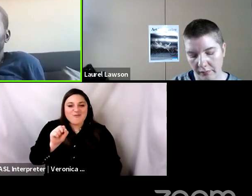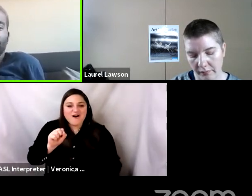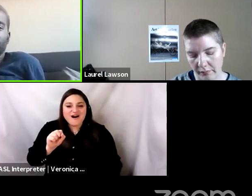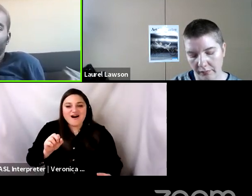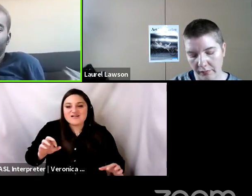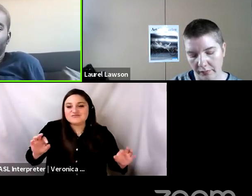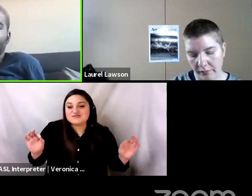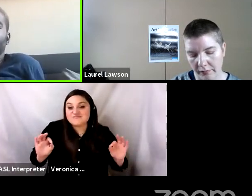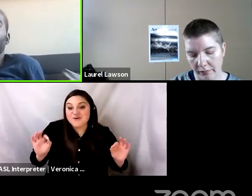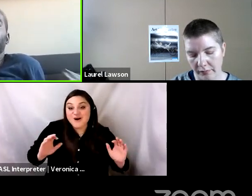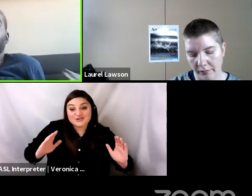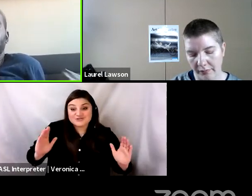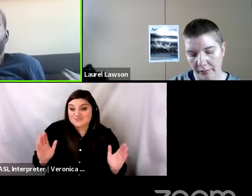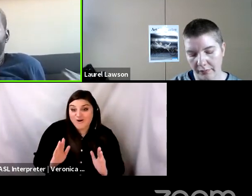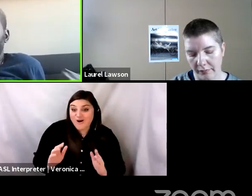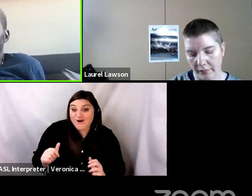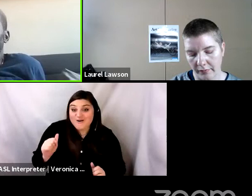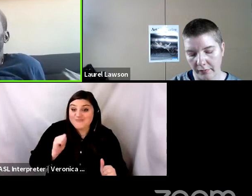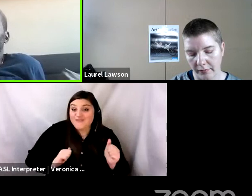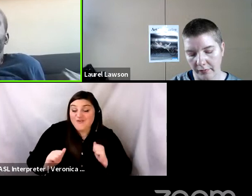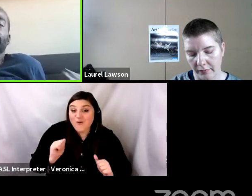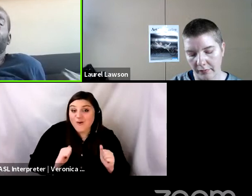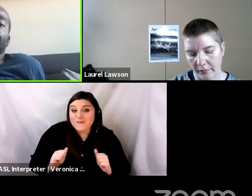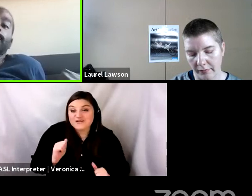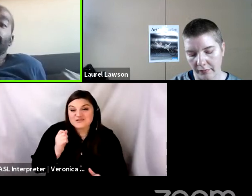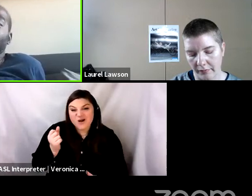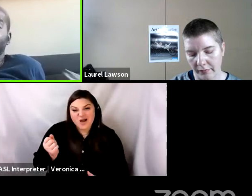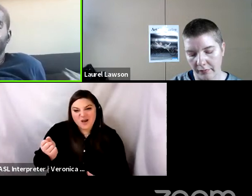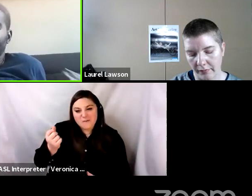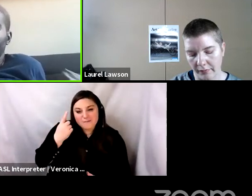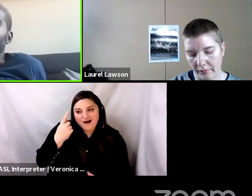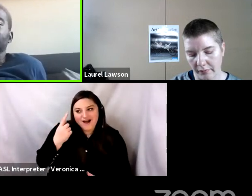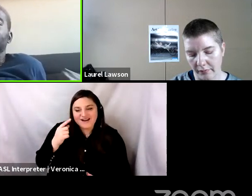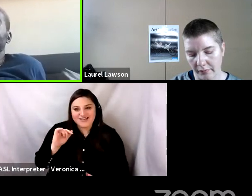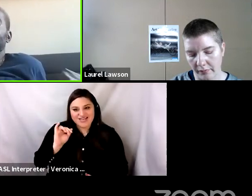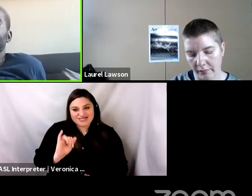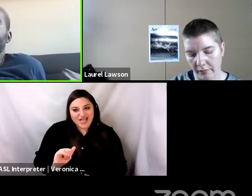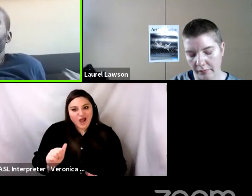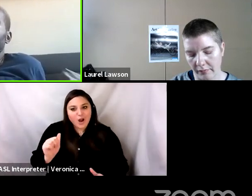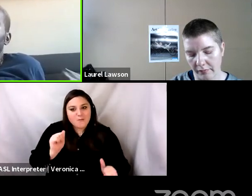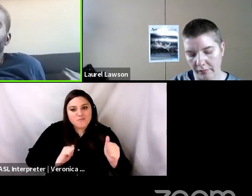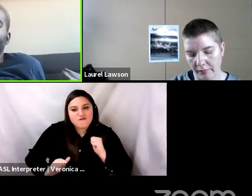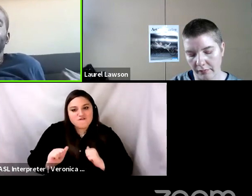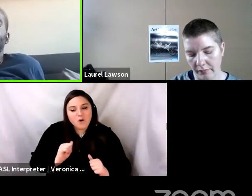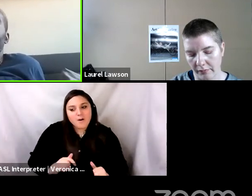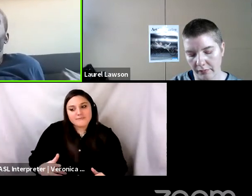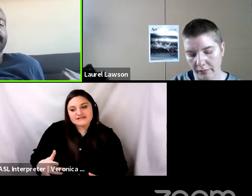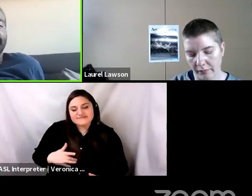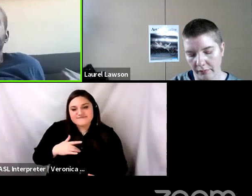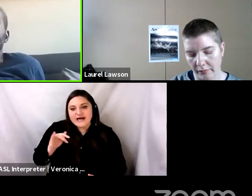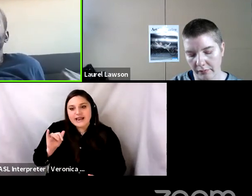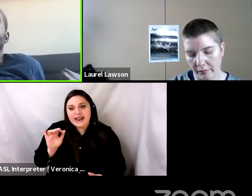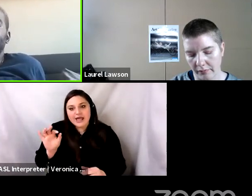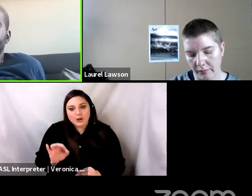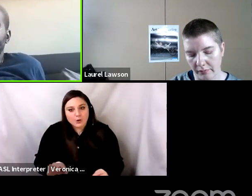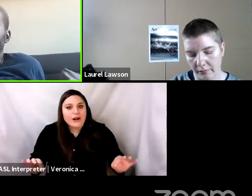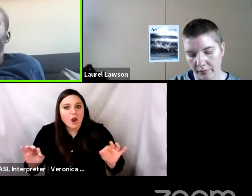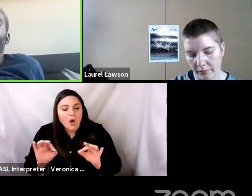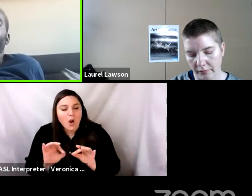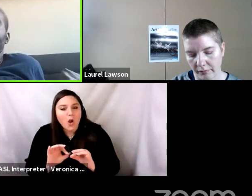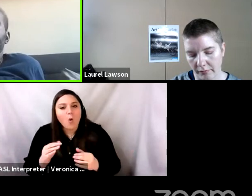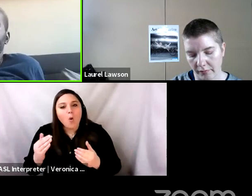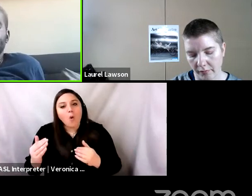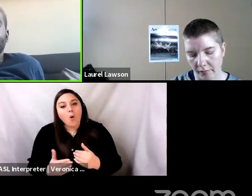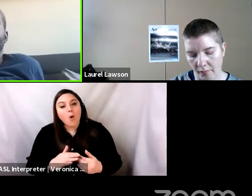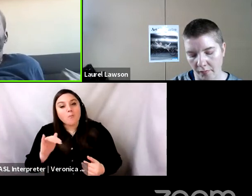much central to the lifeblood of your process. Like how you need these little islands to keep